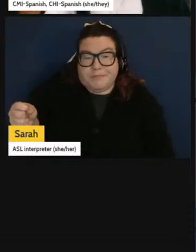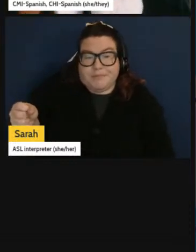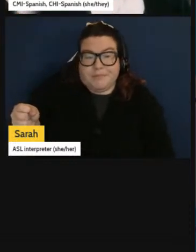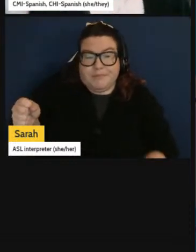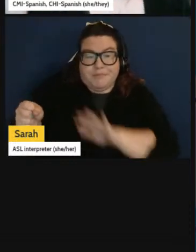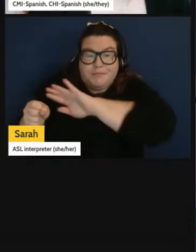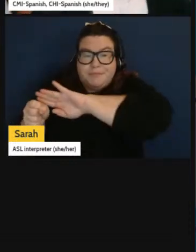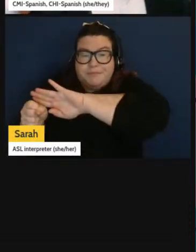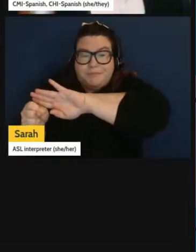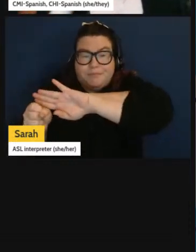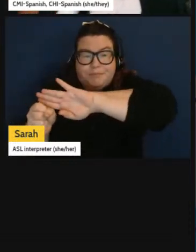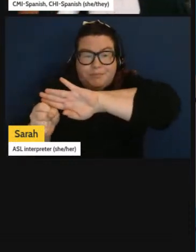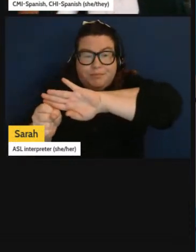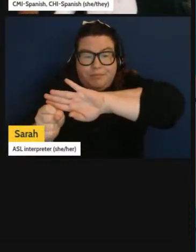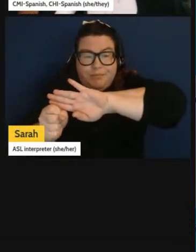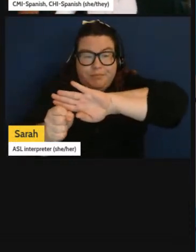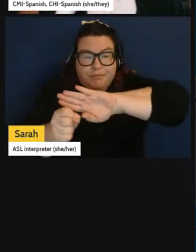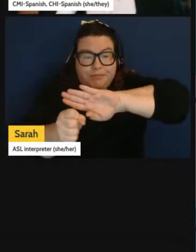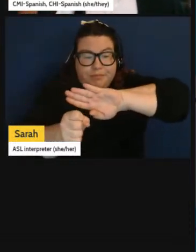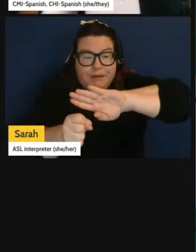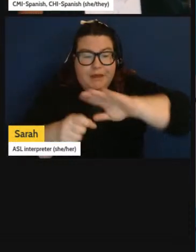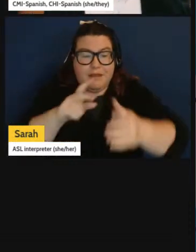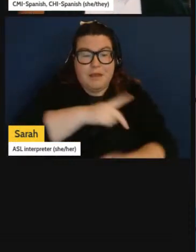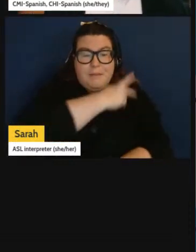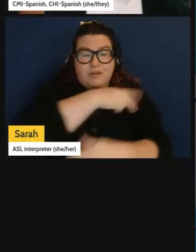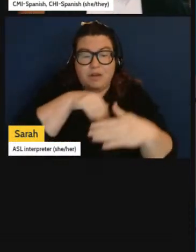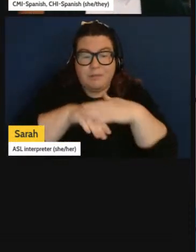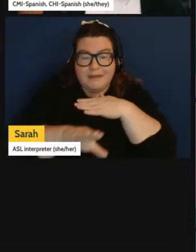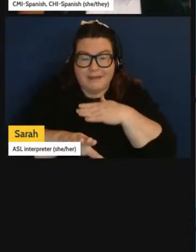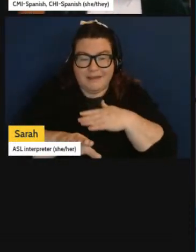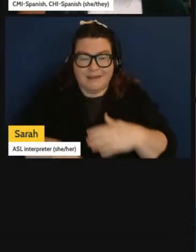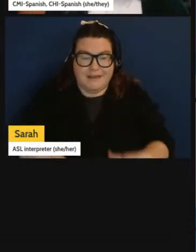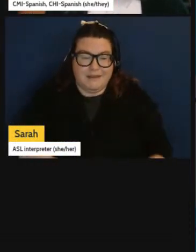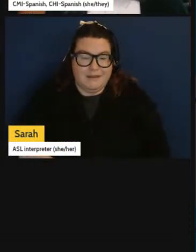video screen and rolling you up as the patient comes in, okay?